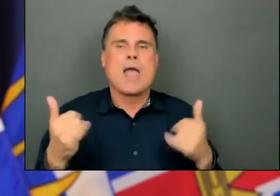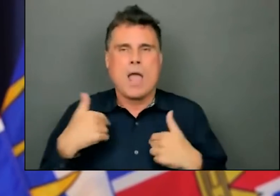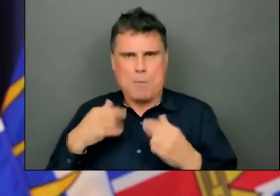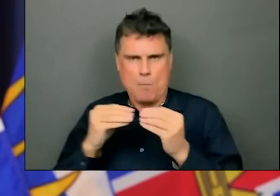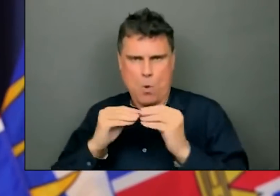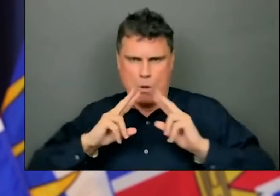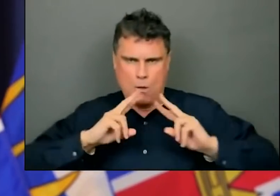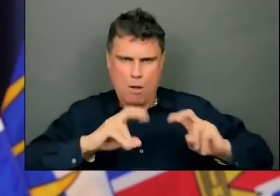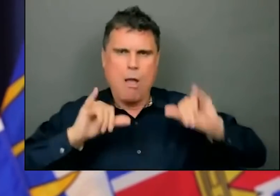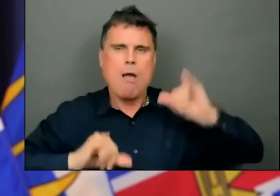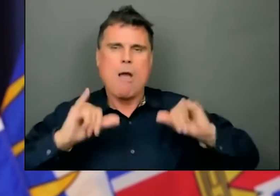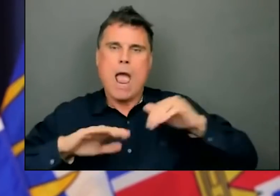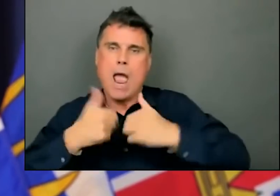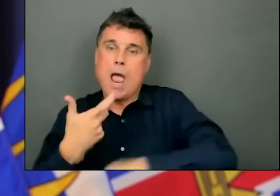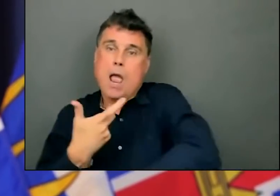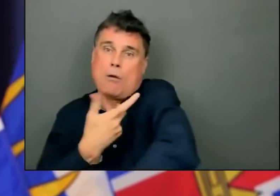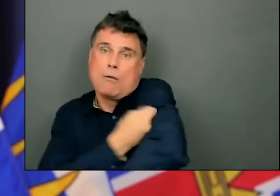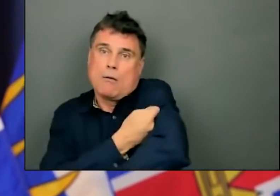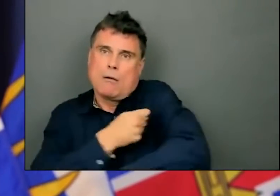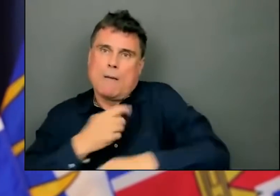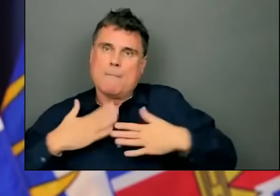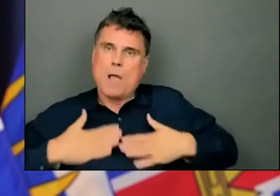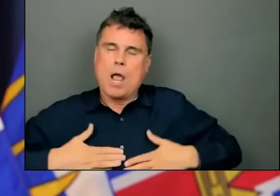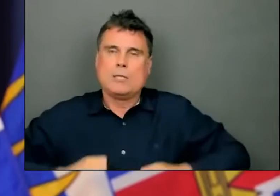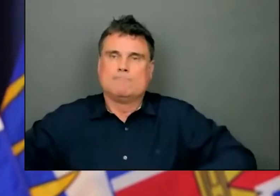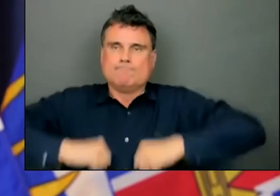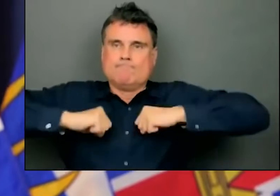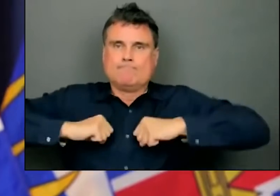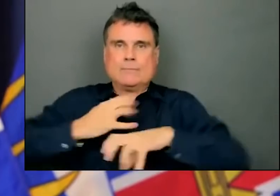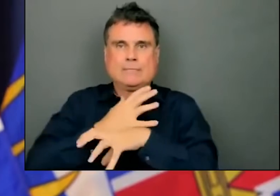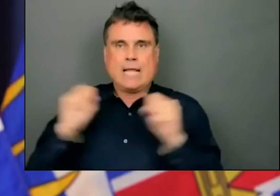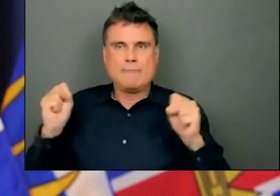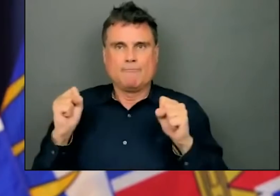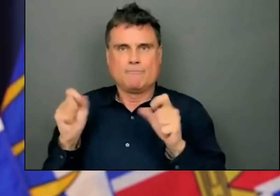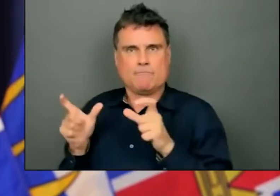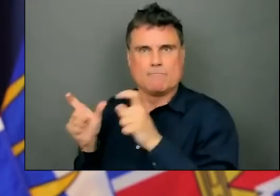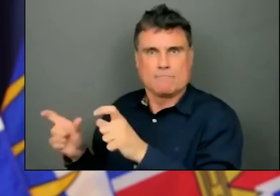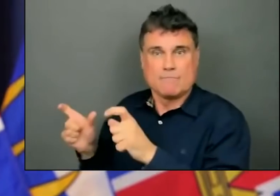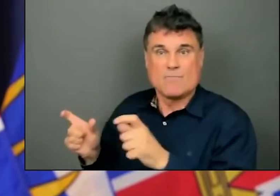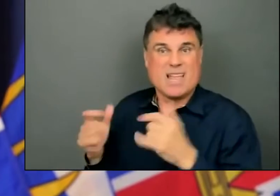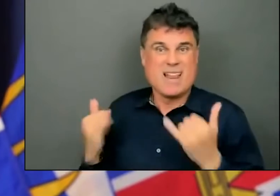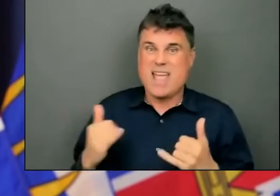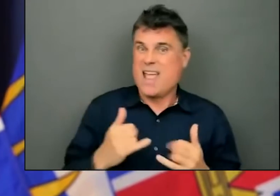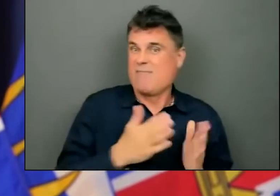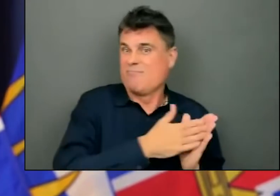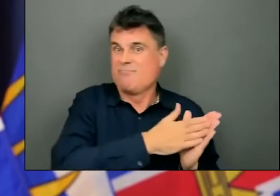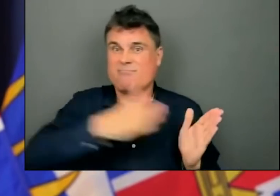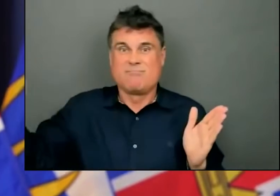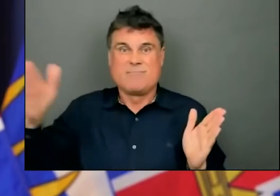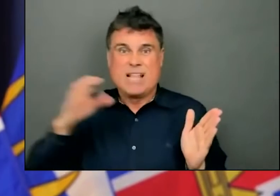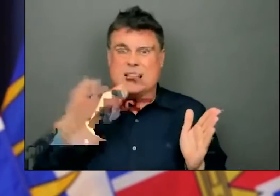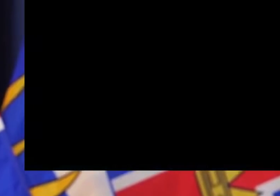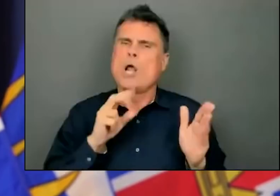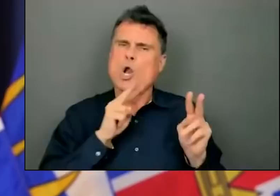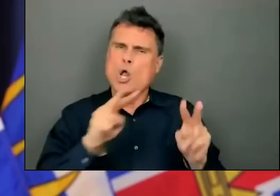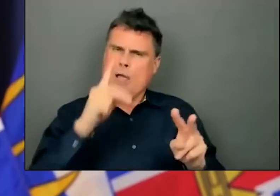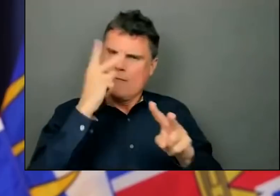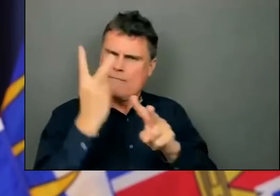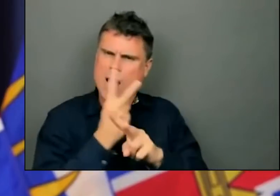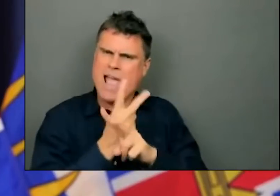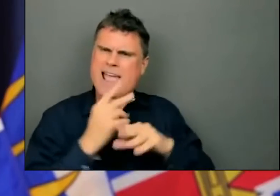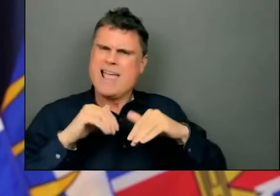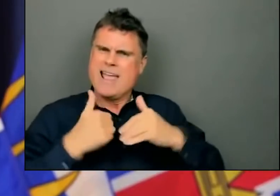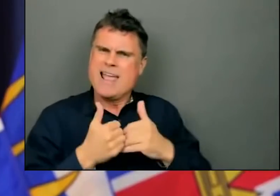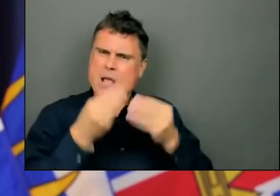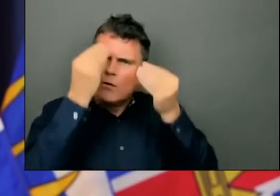working. So we are all at a point now where we need to look at, okay, what do we do to provide that information that parents